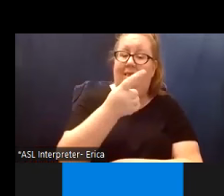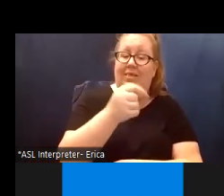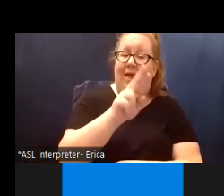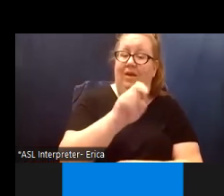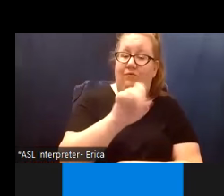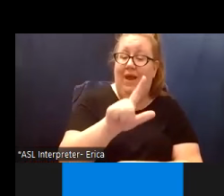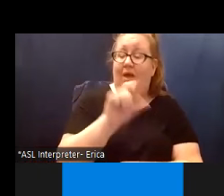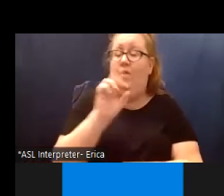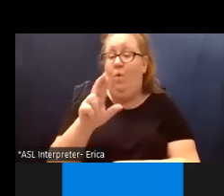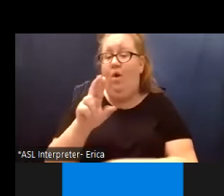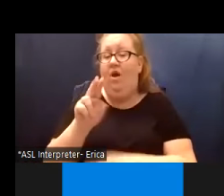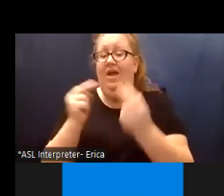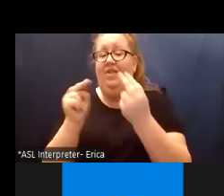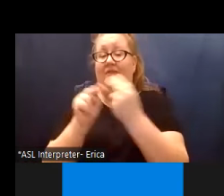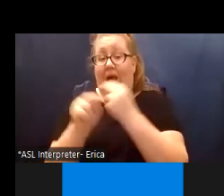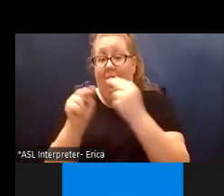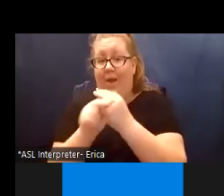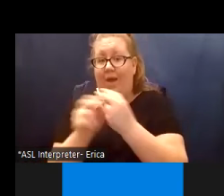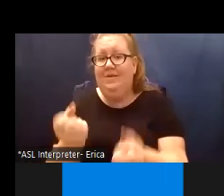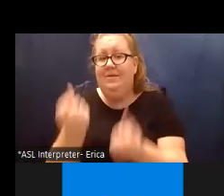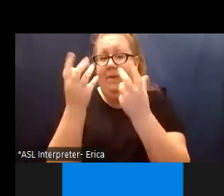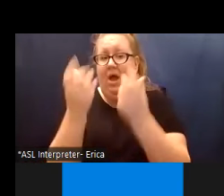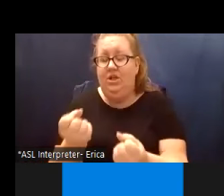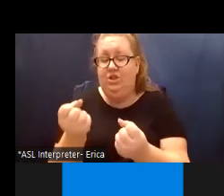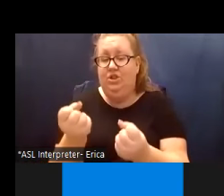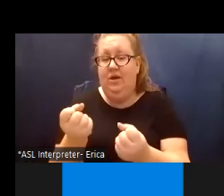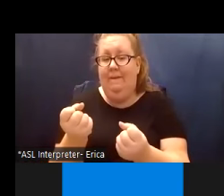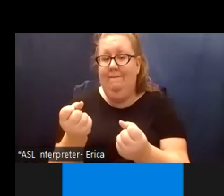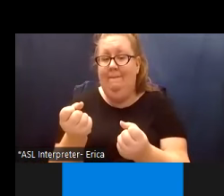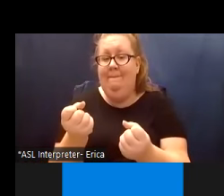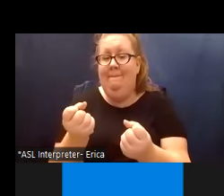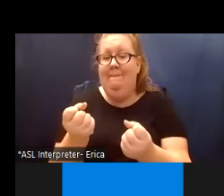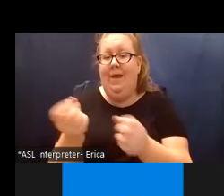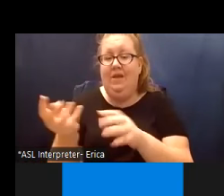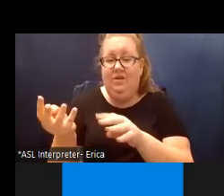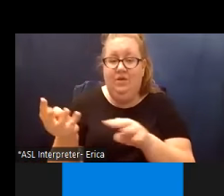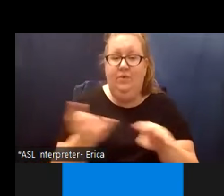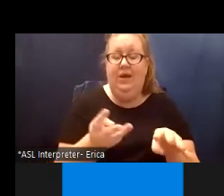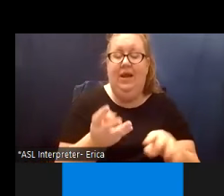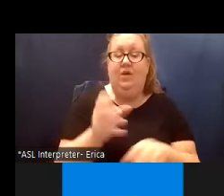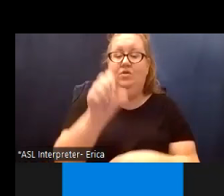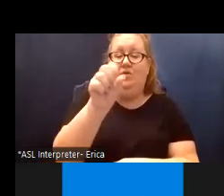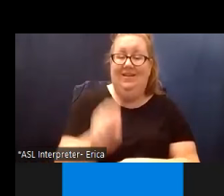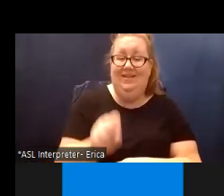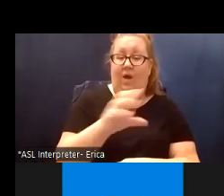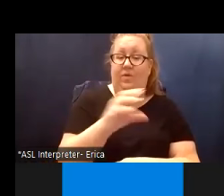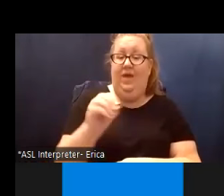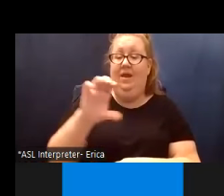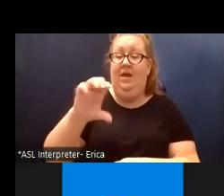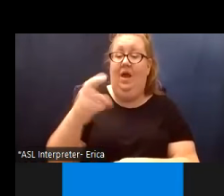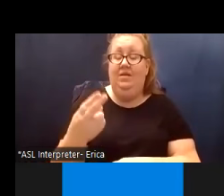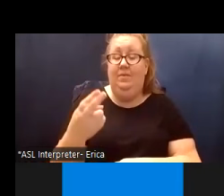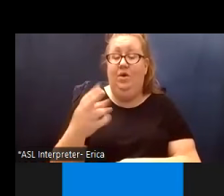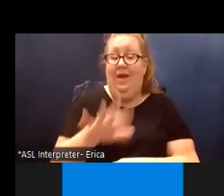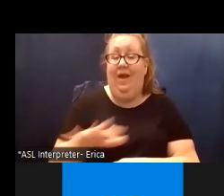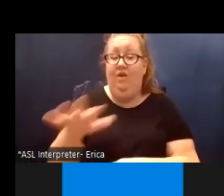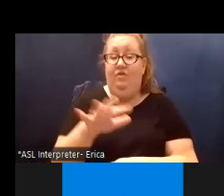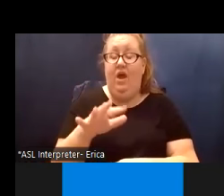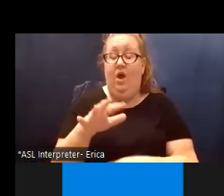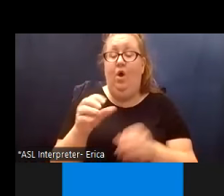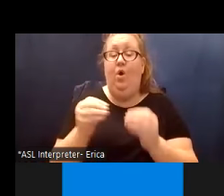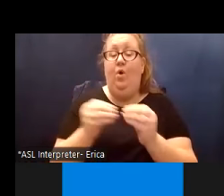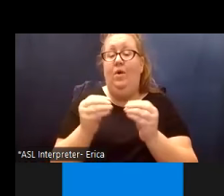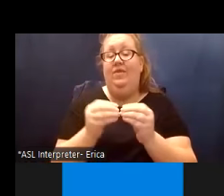much, and to bring it out to the south in the Constable Hook area with an increased pumping